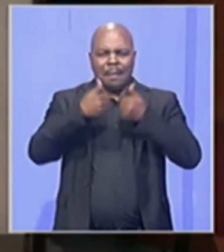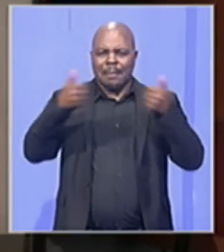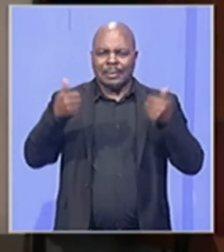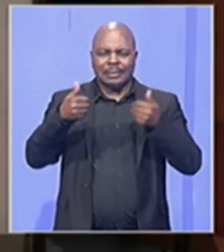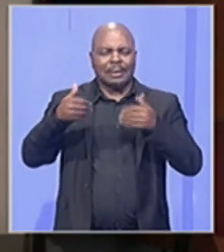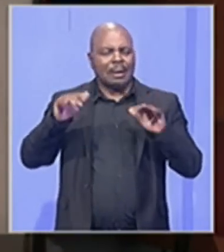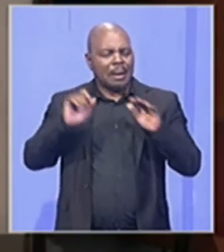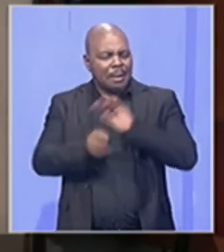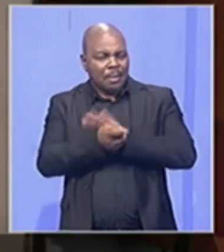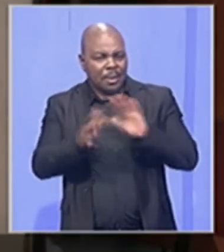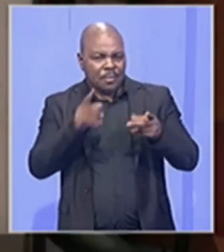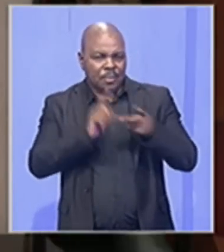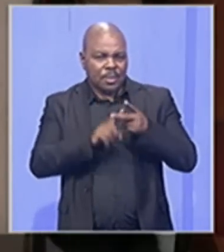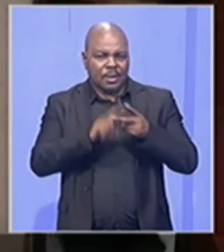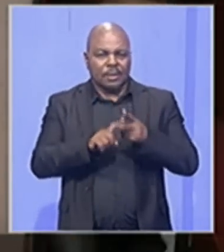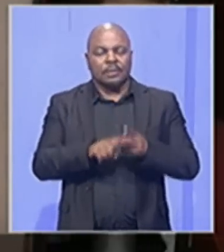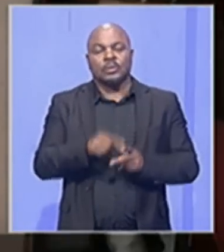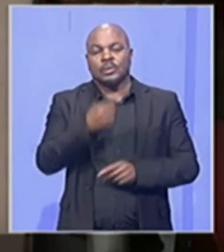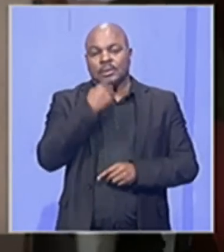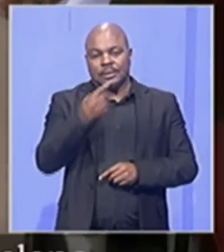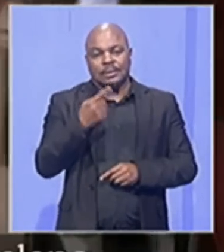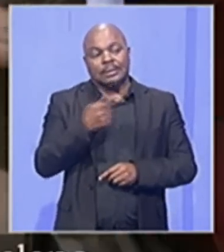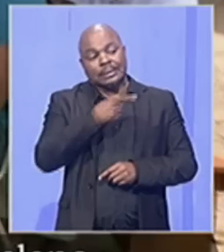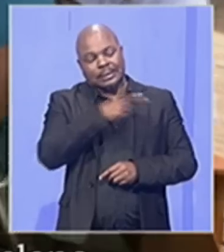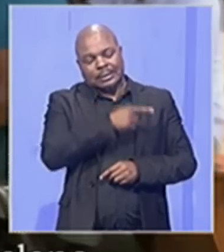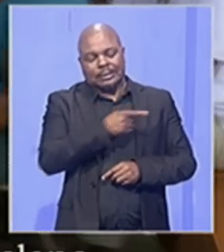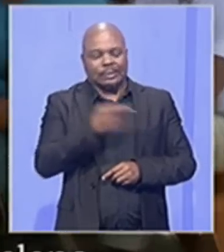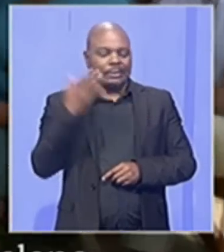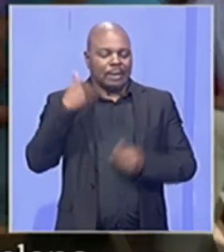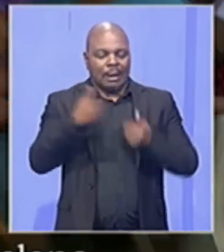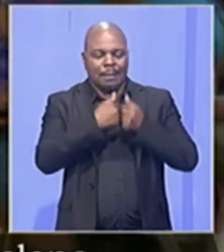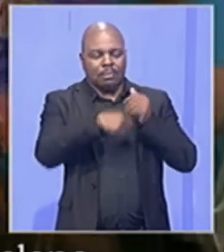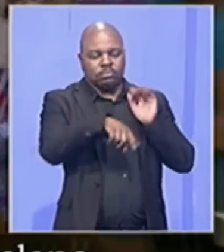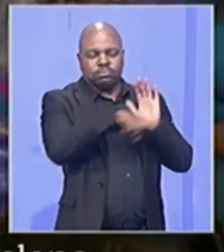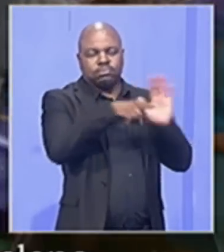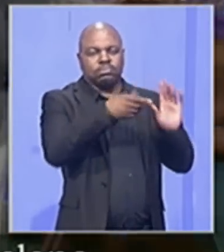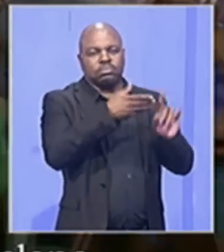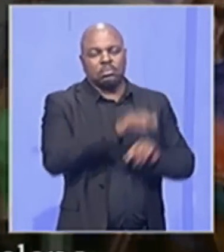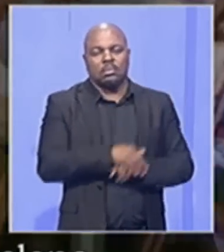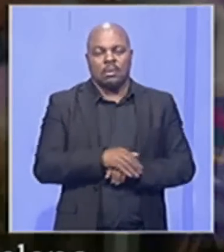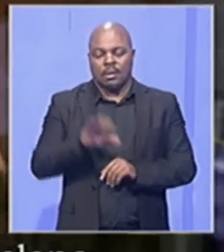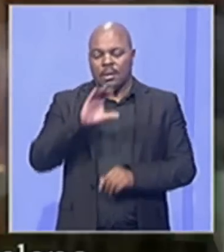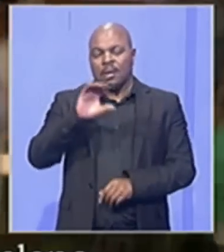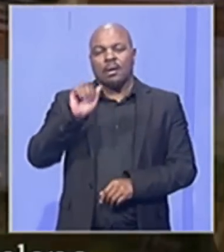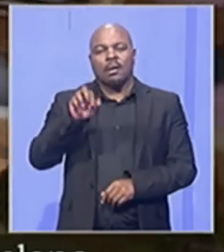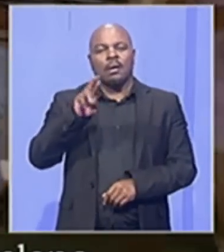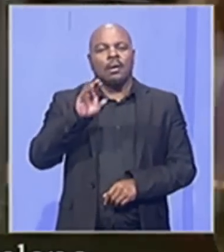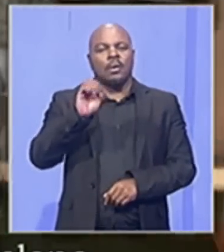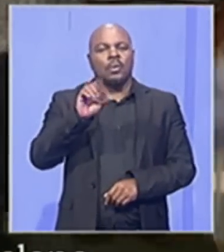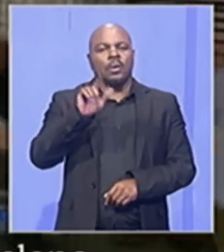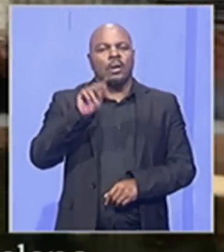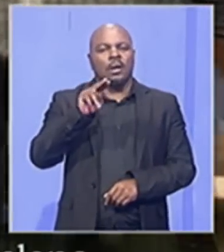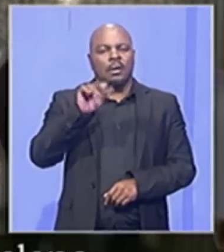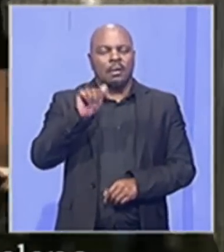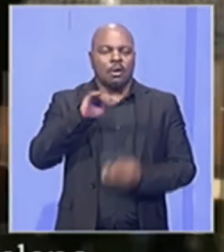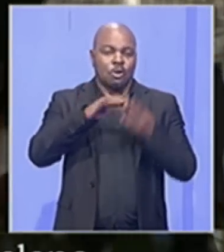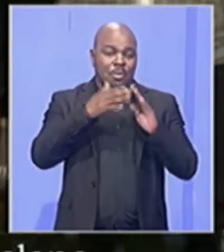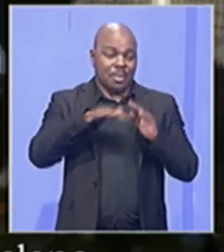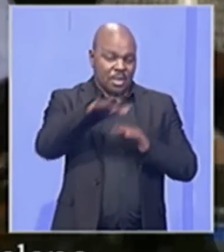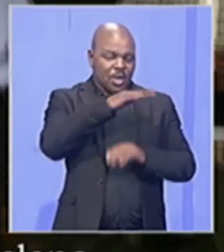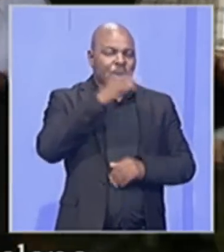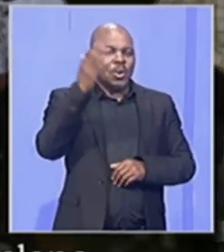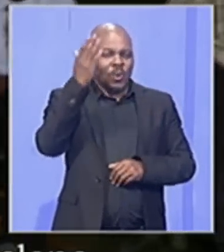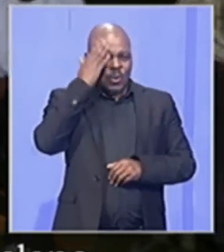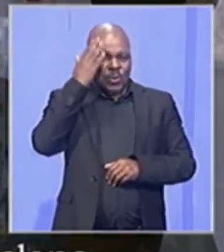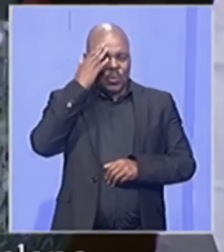thing almost every day to see that it really affected him. Ba bang ba baahi ba Carolina ba utlwisisa boitlamo le ho itella